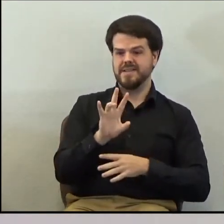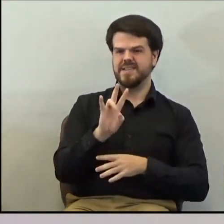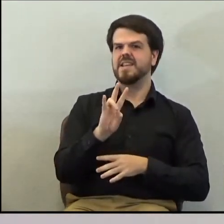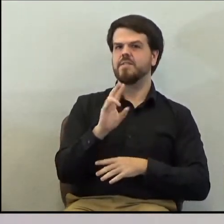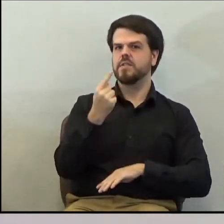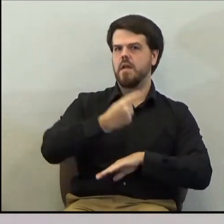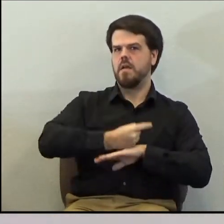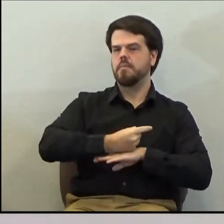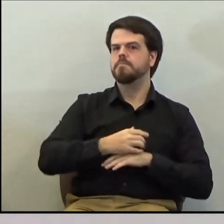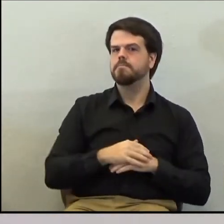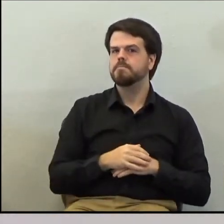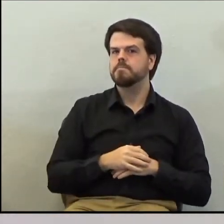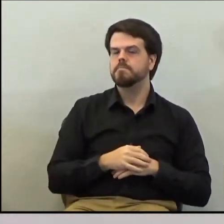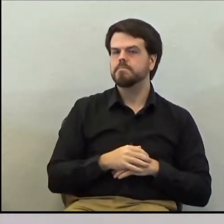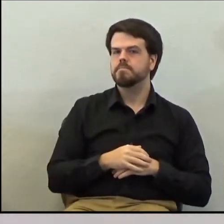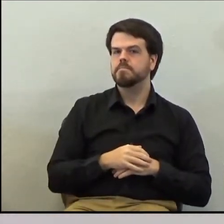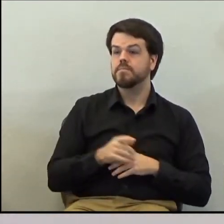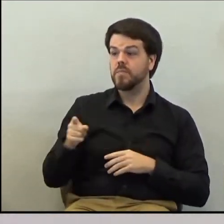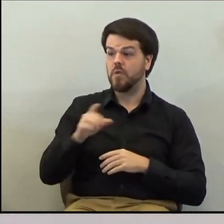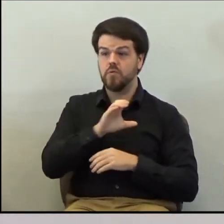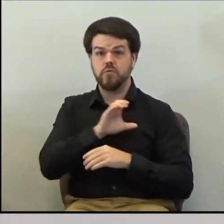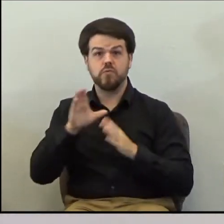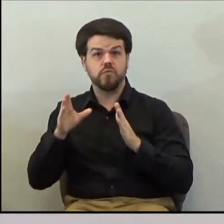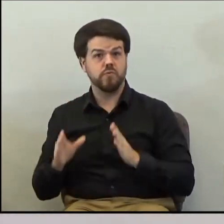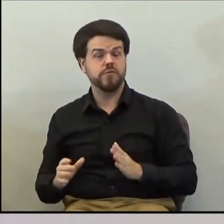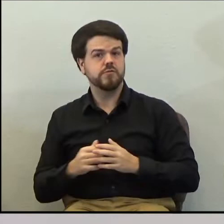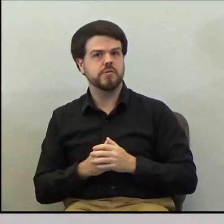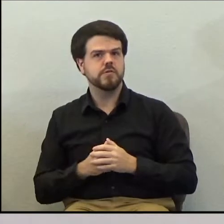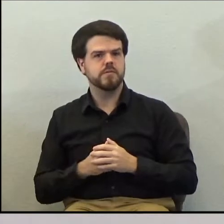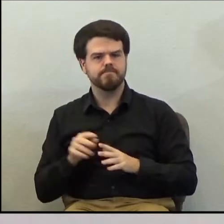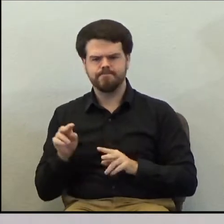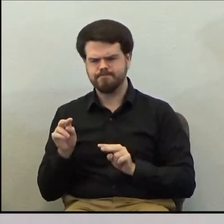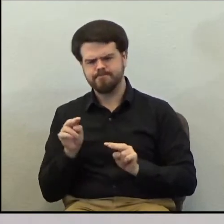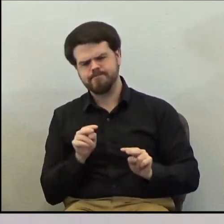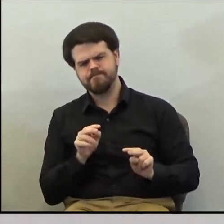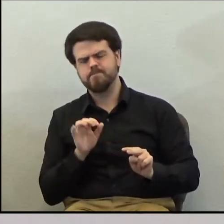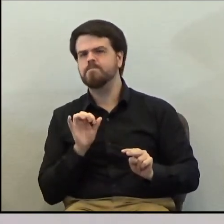the seventh day. The Christians said, well,